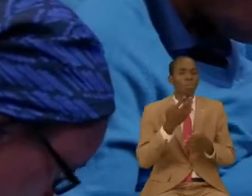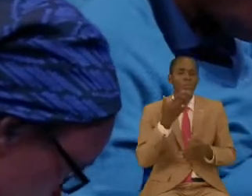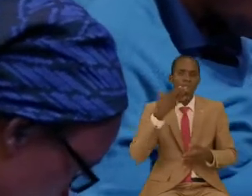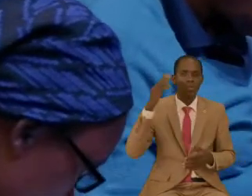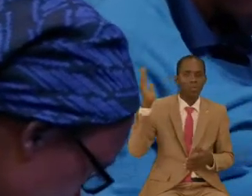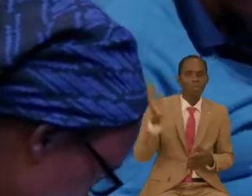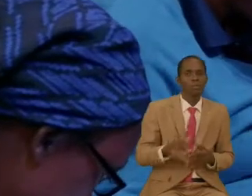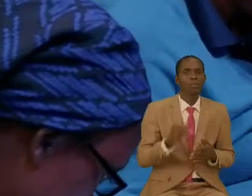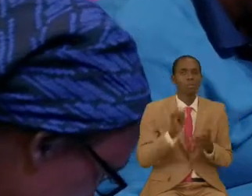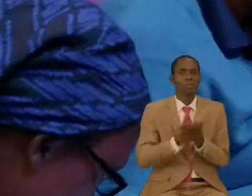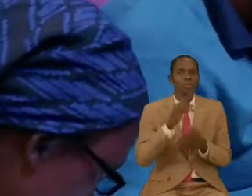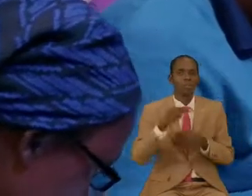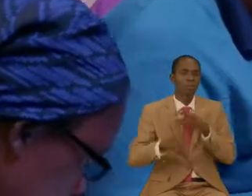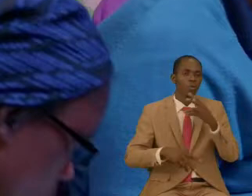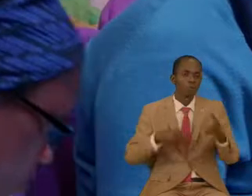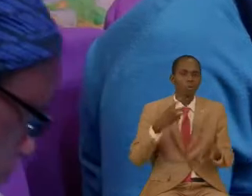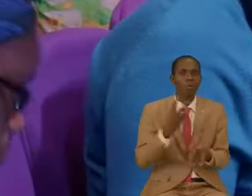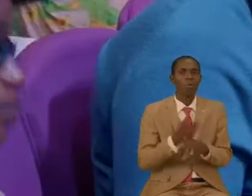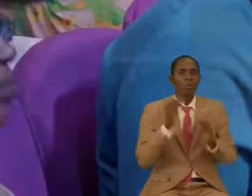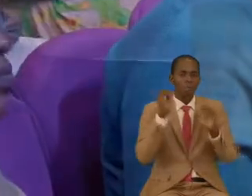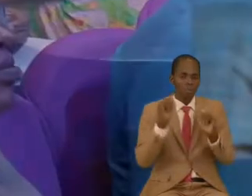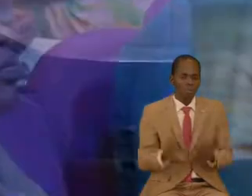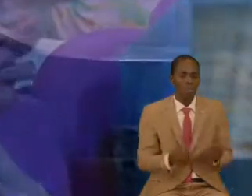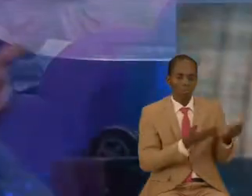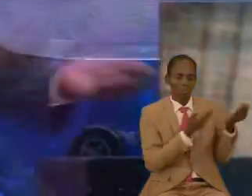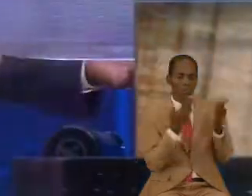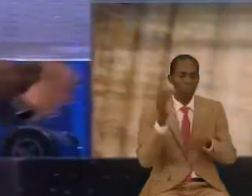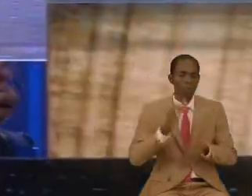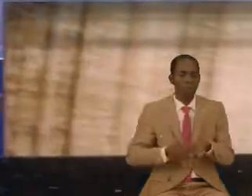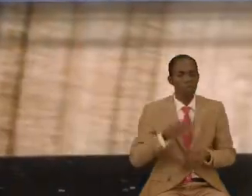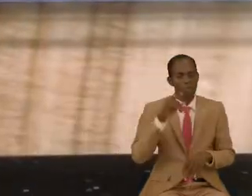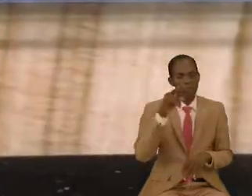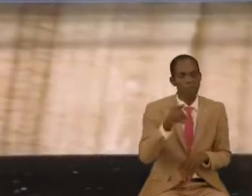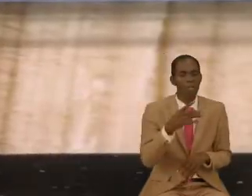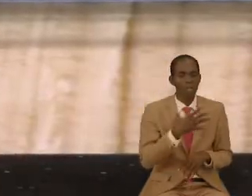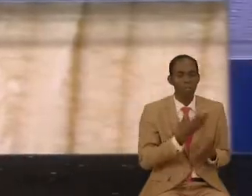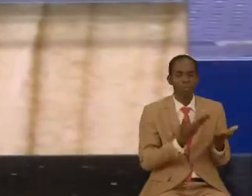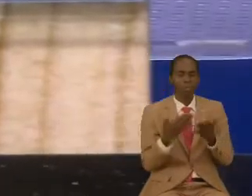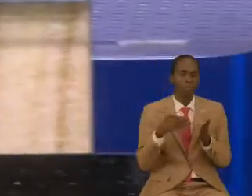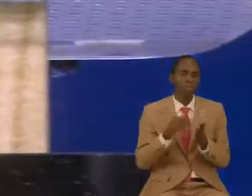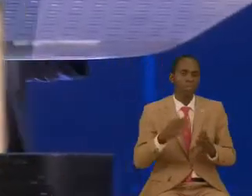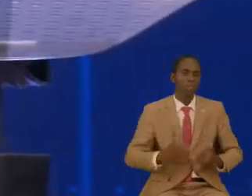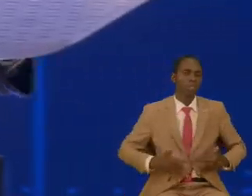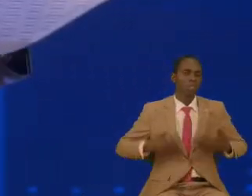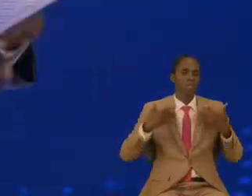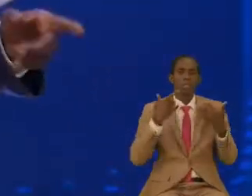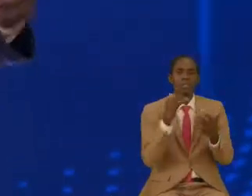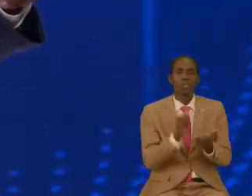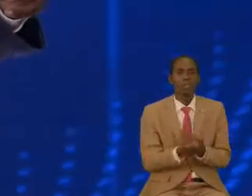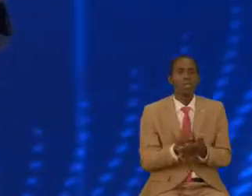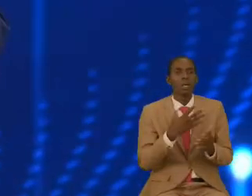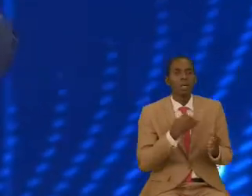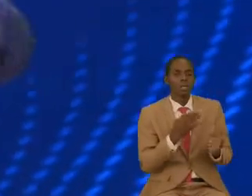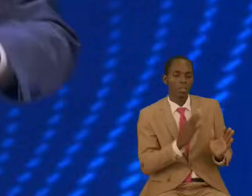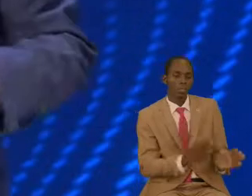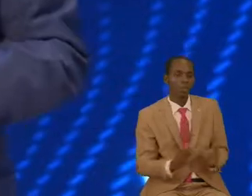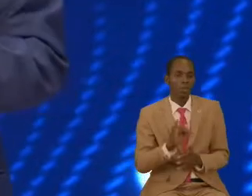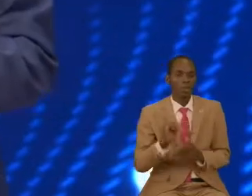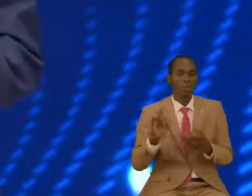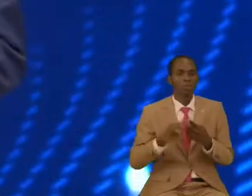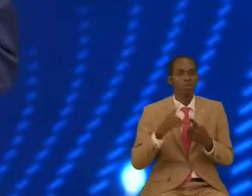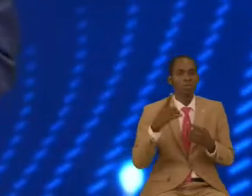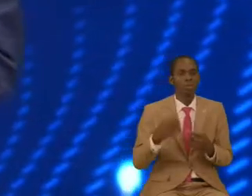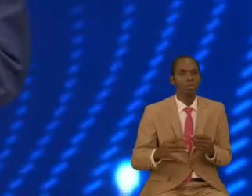the world could pounce upon him and could bring to his life. It says, according to the will of